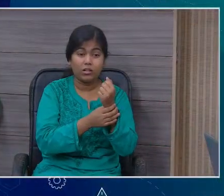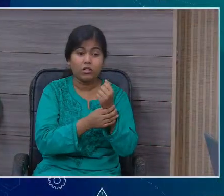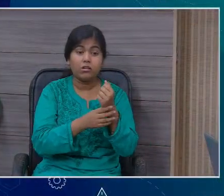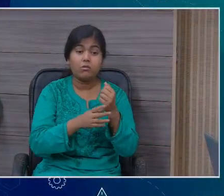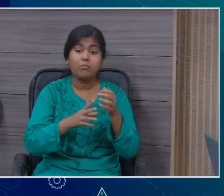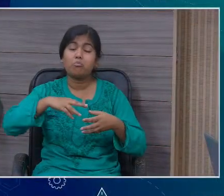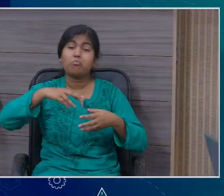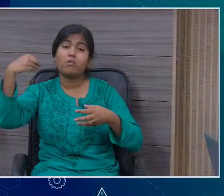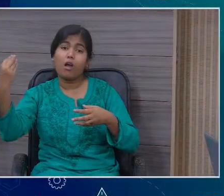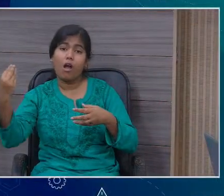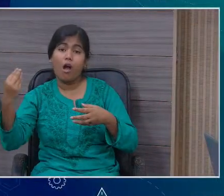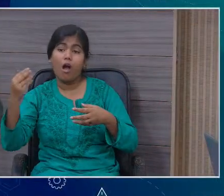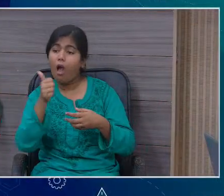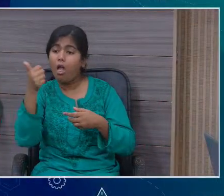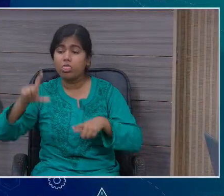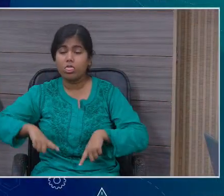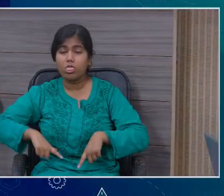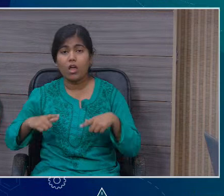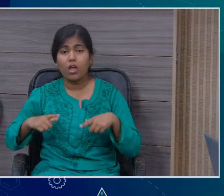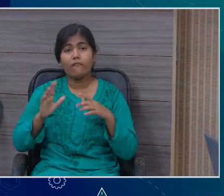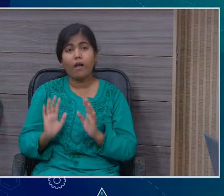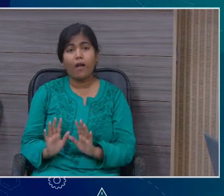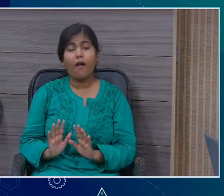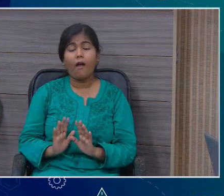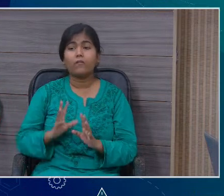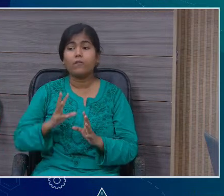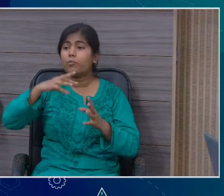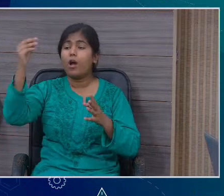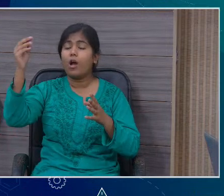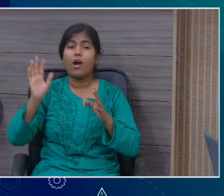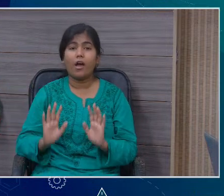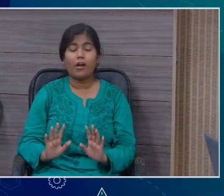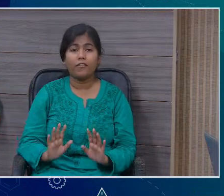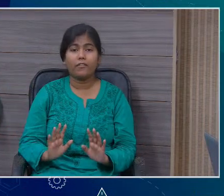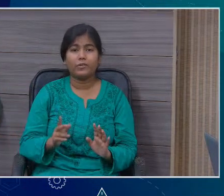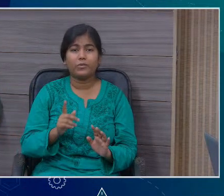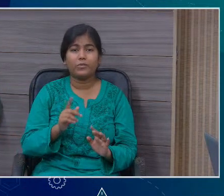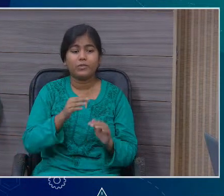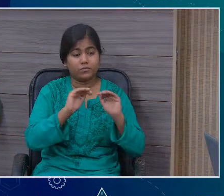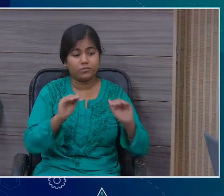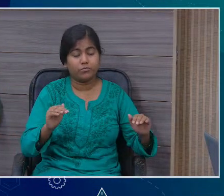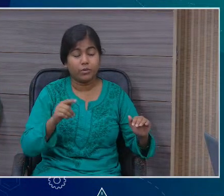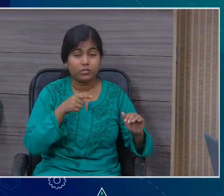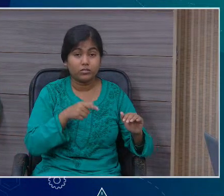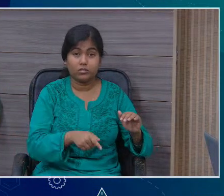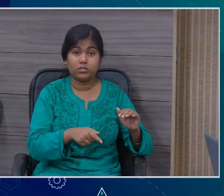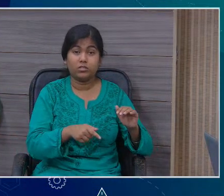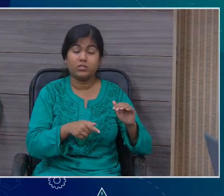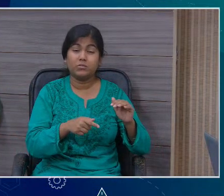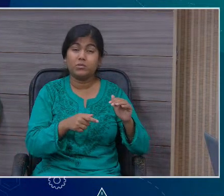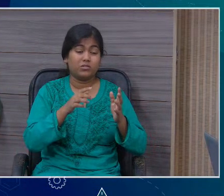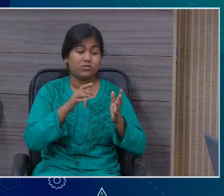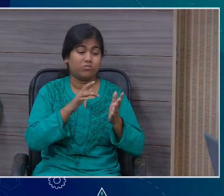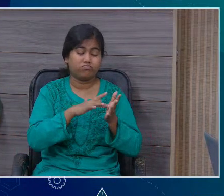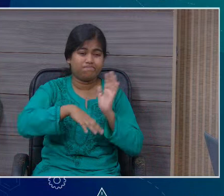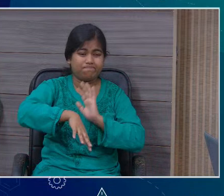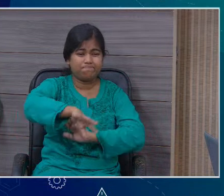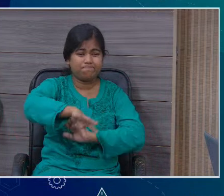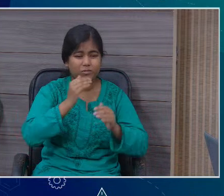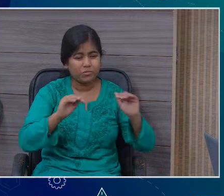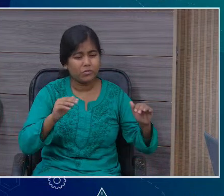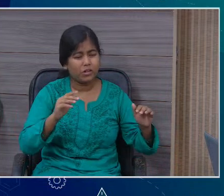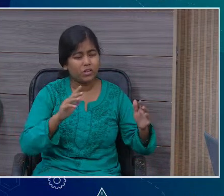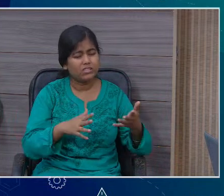So the children there are in dreary state. That means that the state of children is very pathetic there. Okay. The writer must